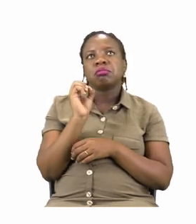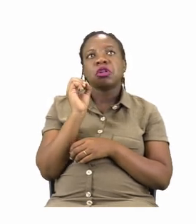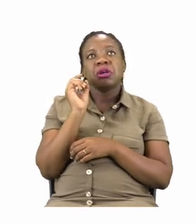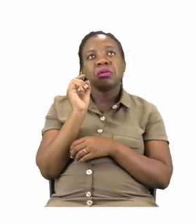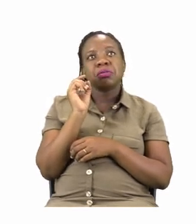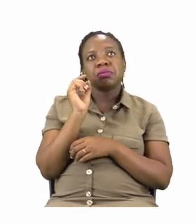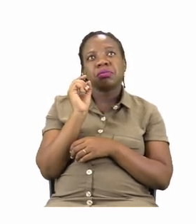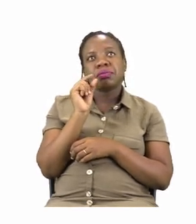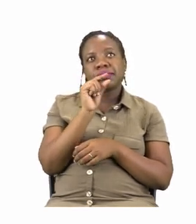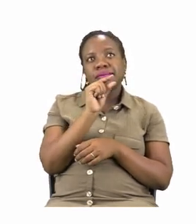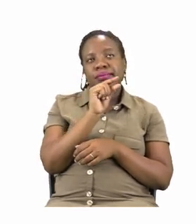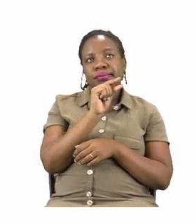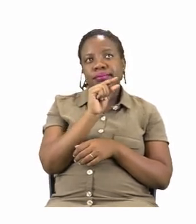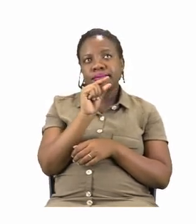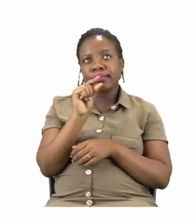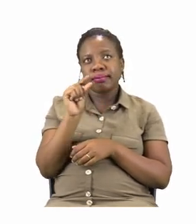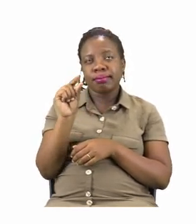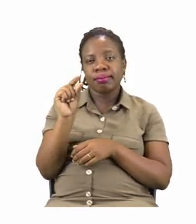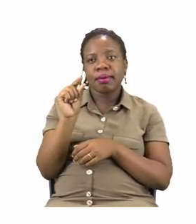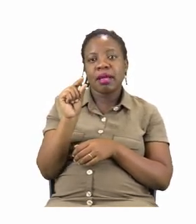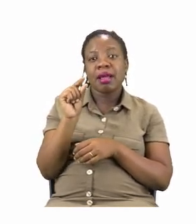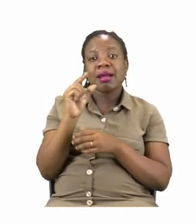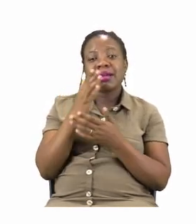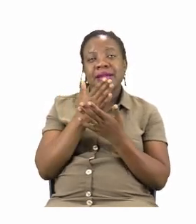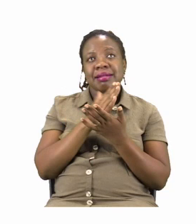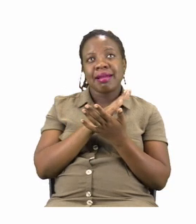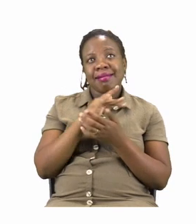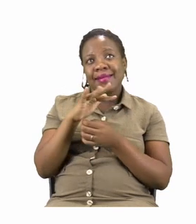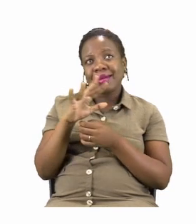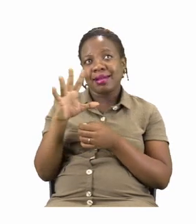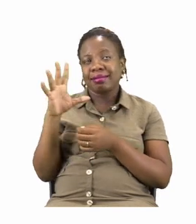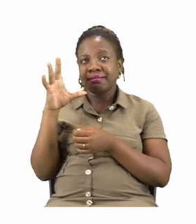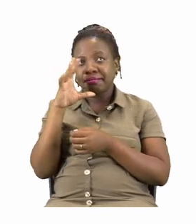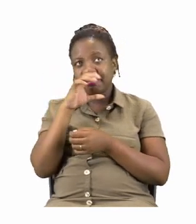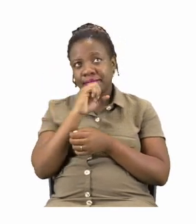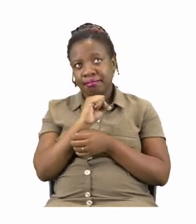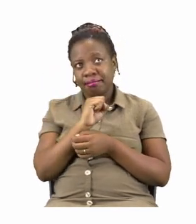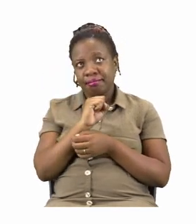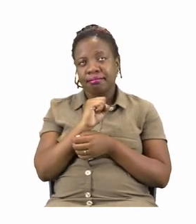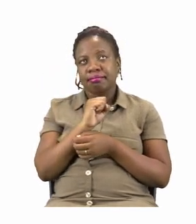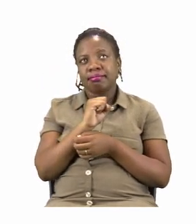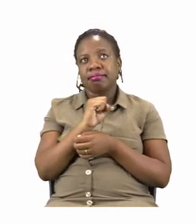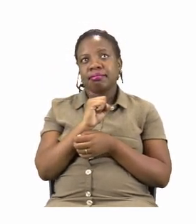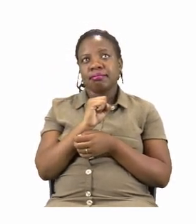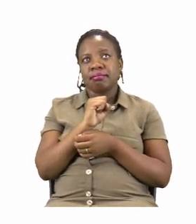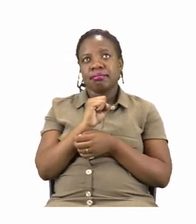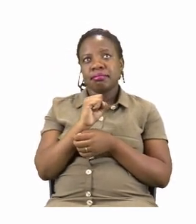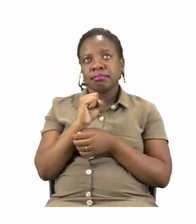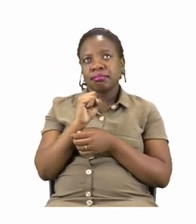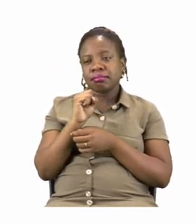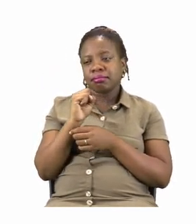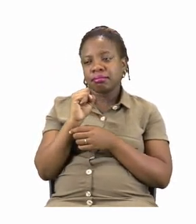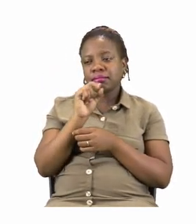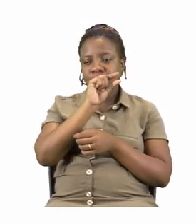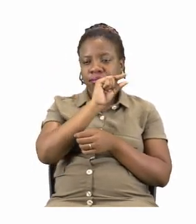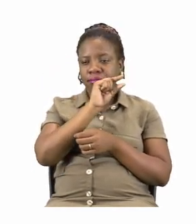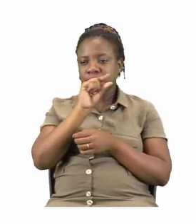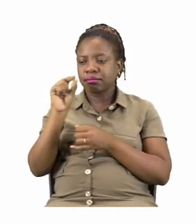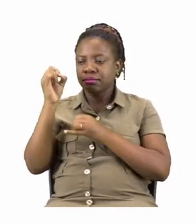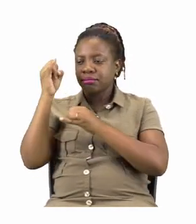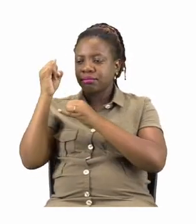today we are looking at the A and A digraphs. Now these